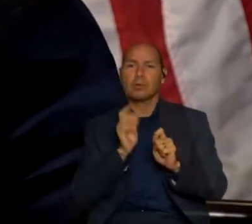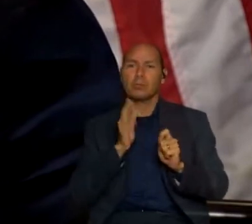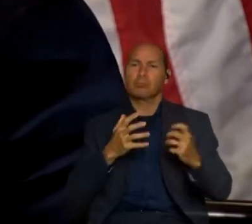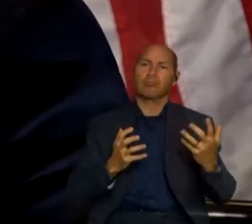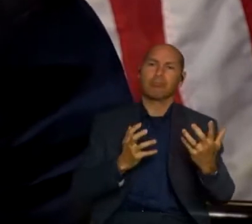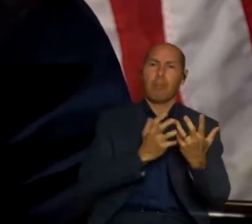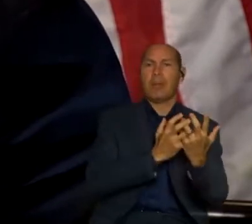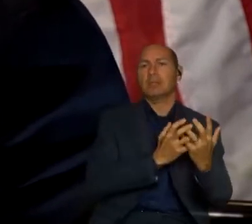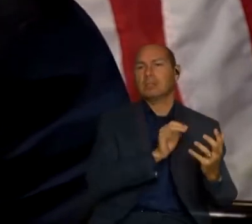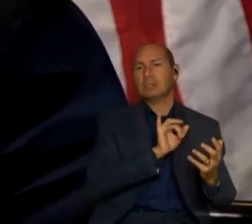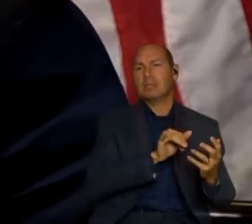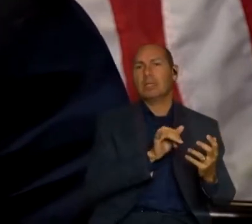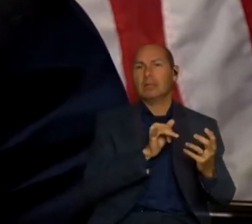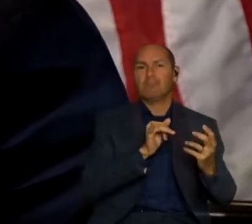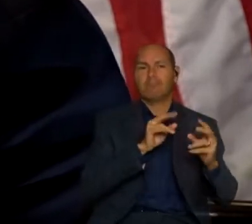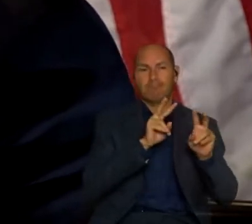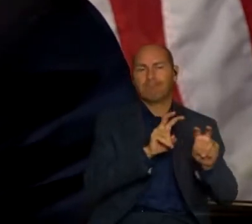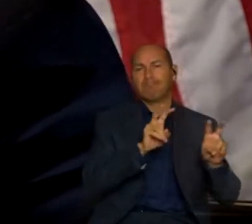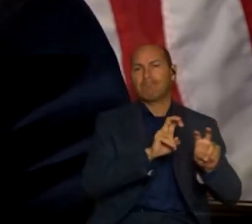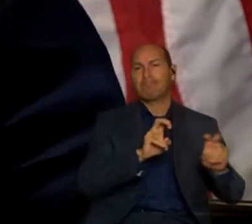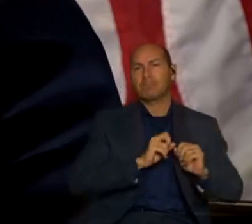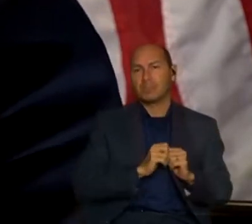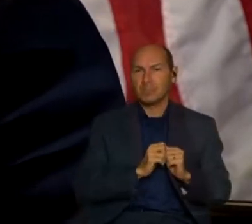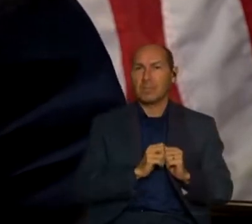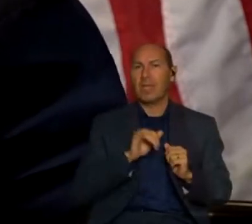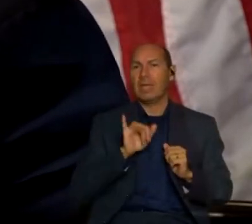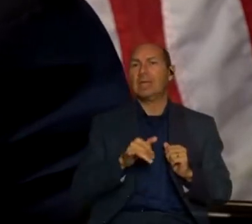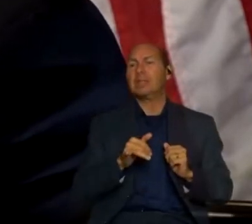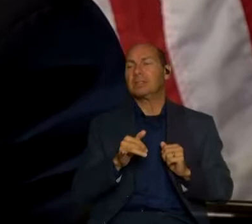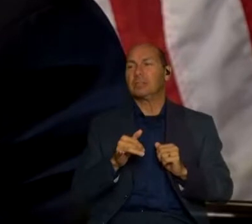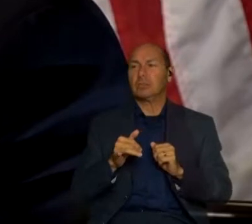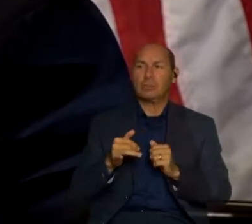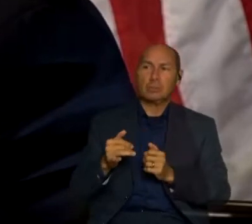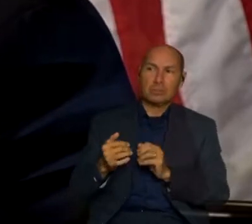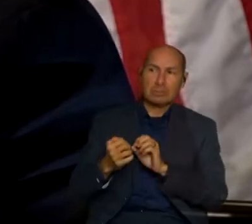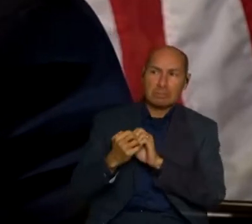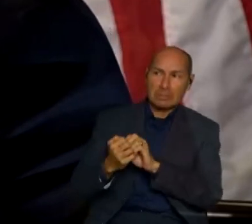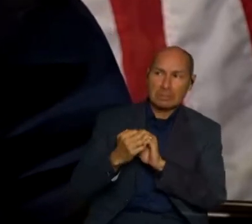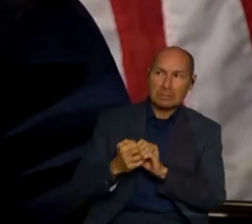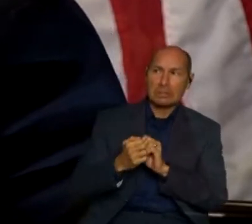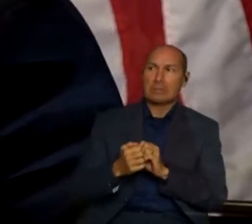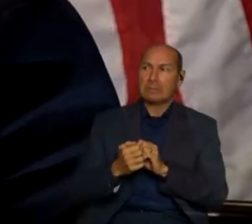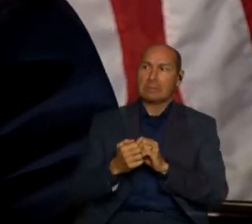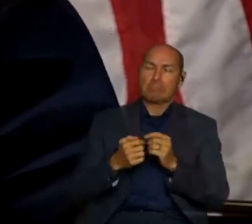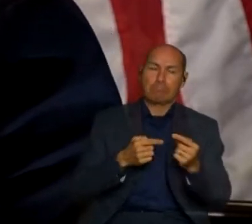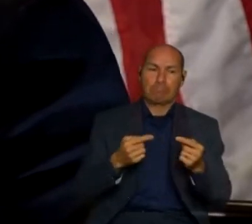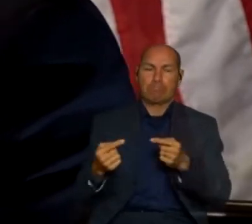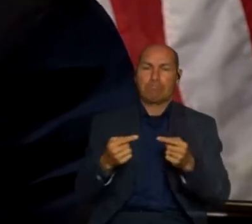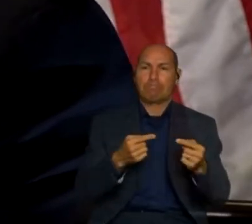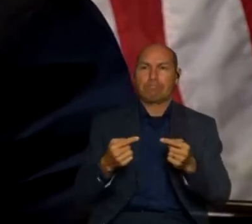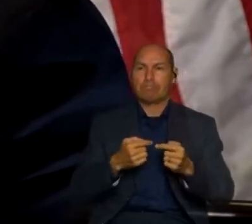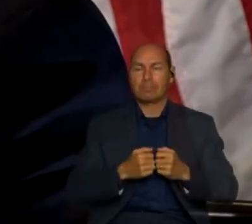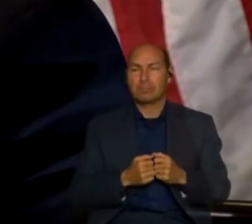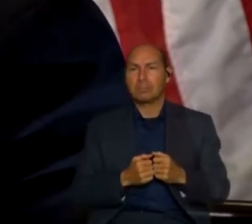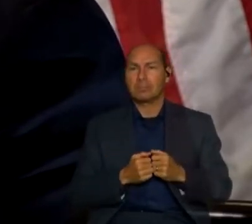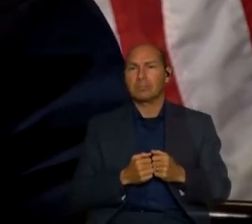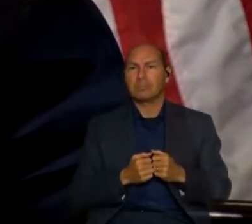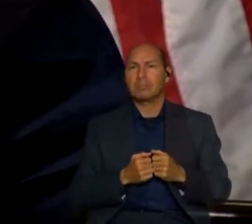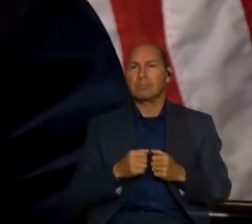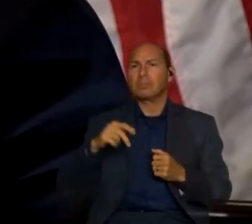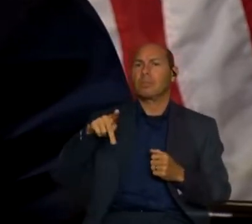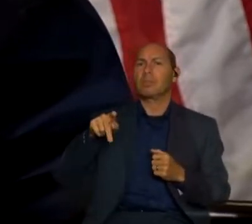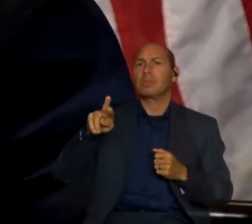that analysis. That is what's driving the negotiations from our perspective. PREPA's debts